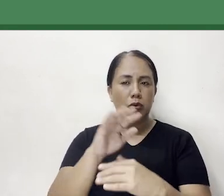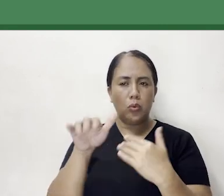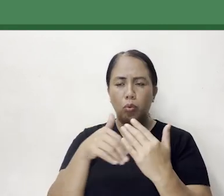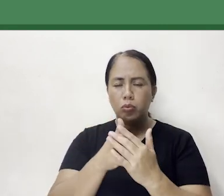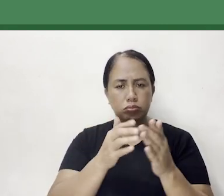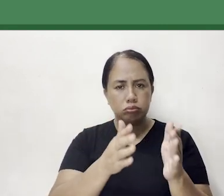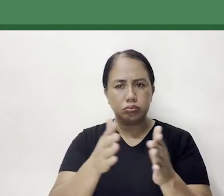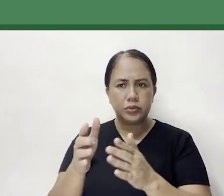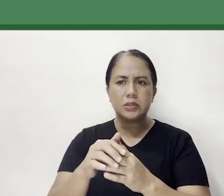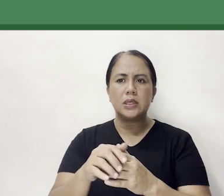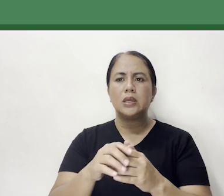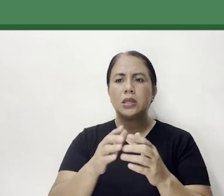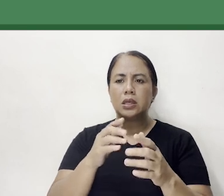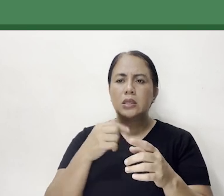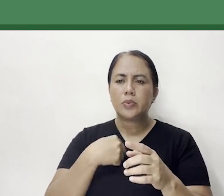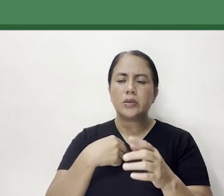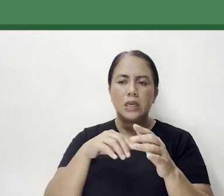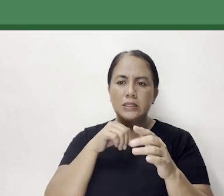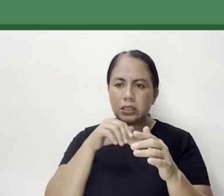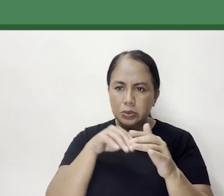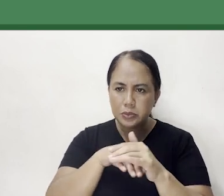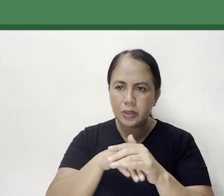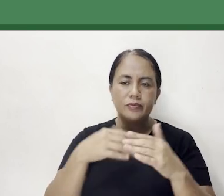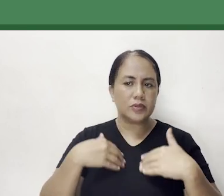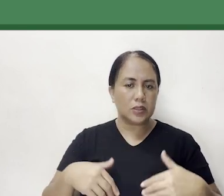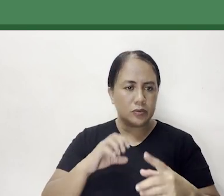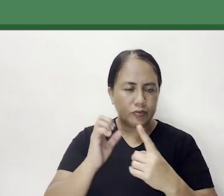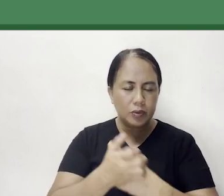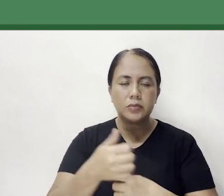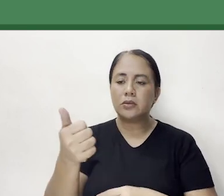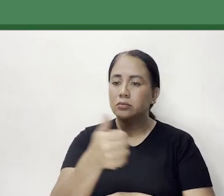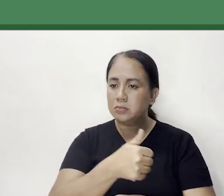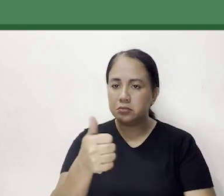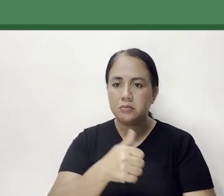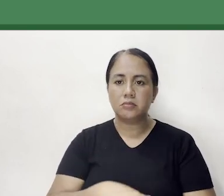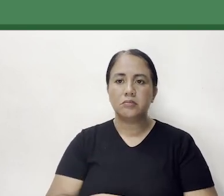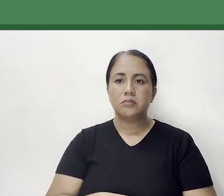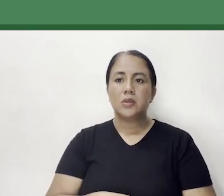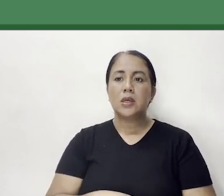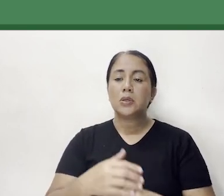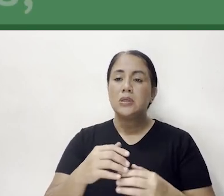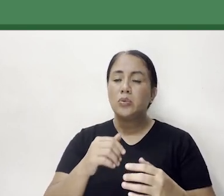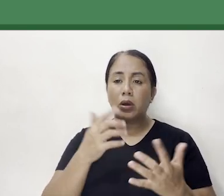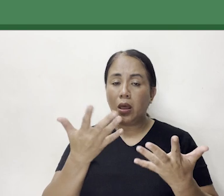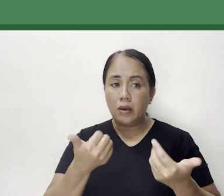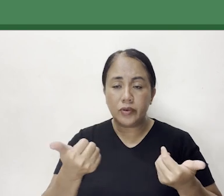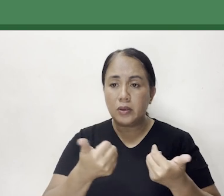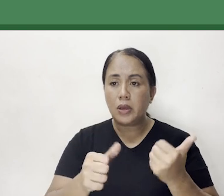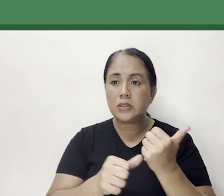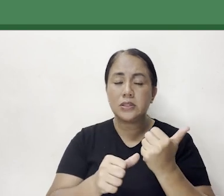Barriers in all its forms encompass inaccessible physical environments and transportation,